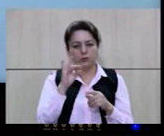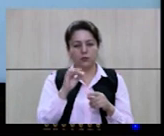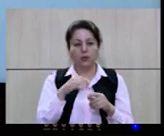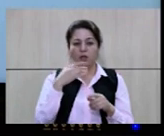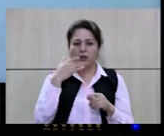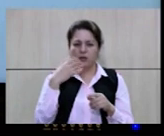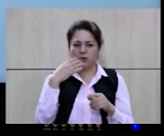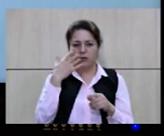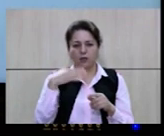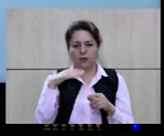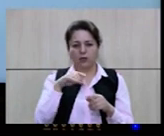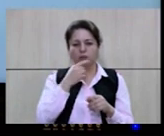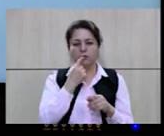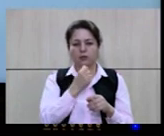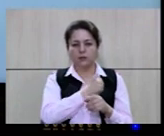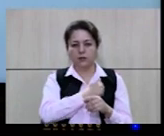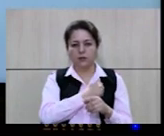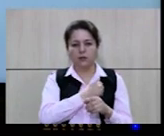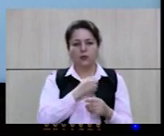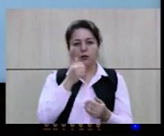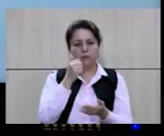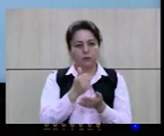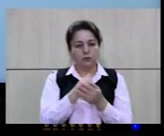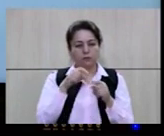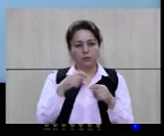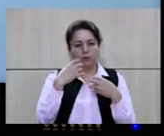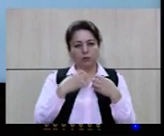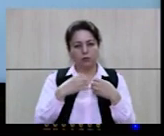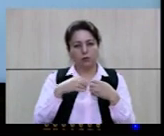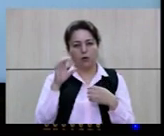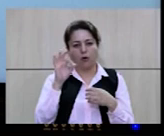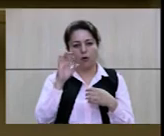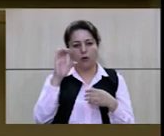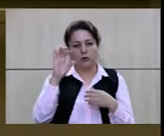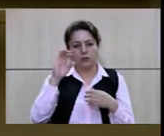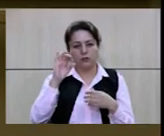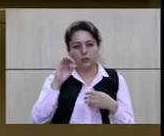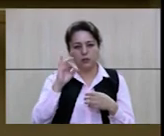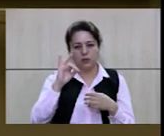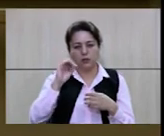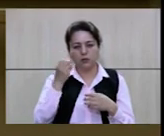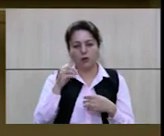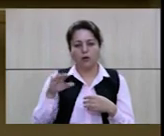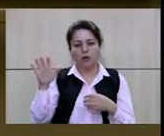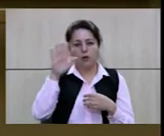boshlig'i. Bu O'rta Osiyo xonliklaridagi kichik amaldorlardan biri.